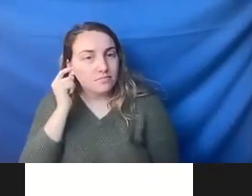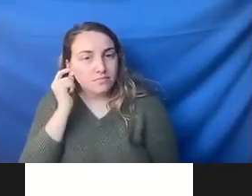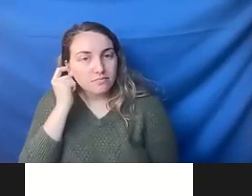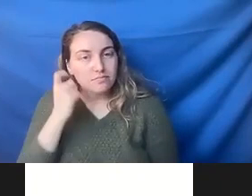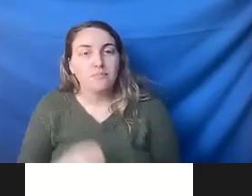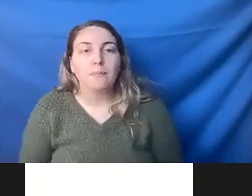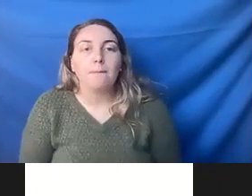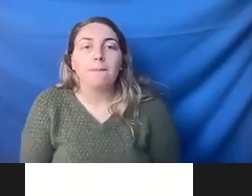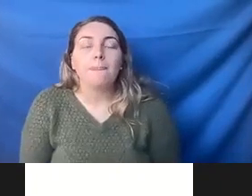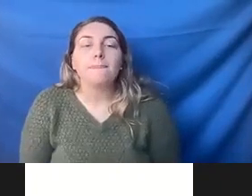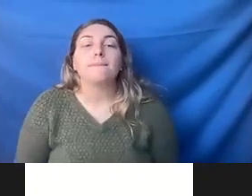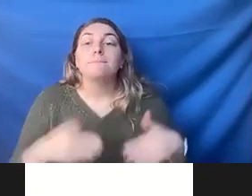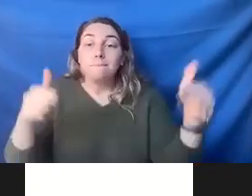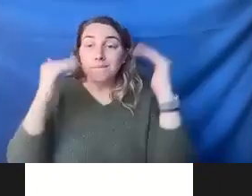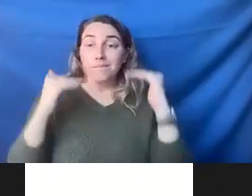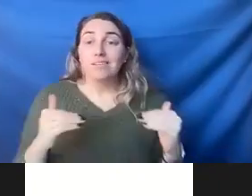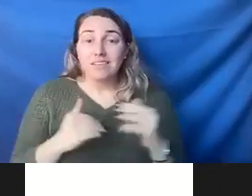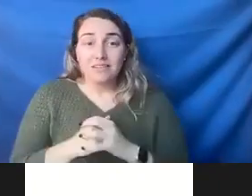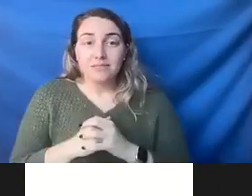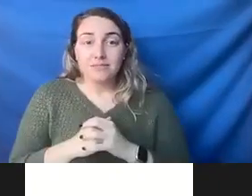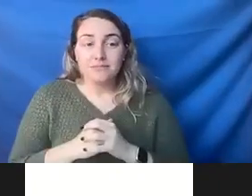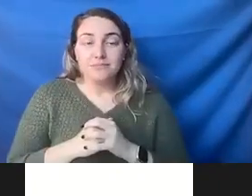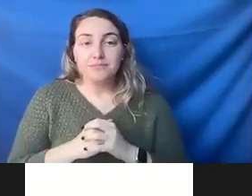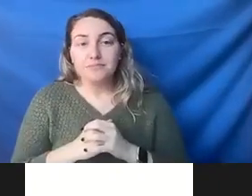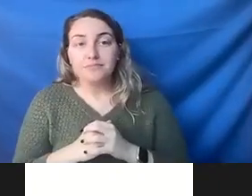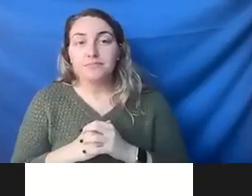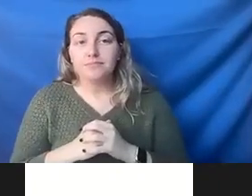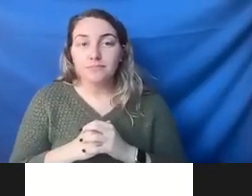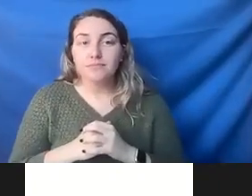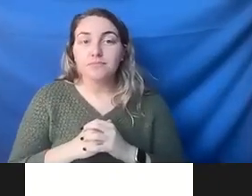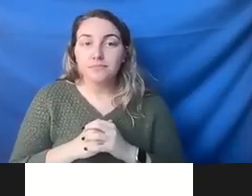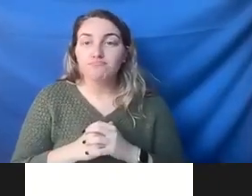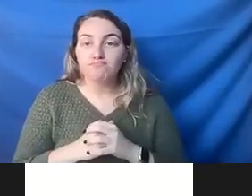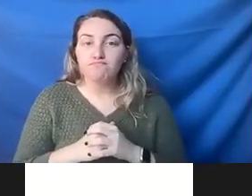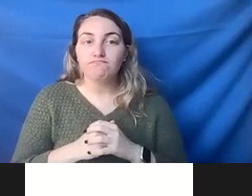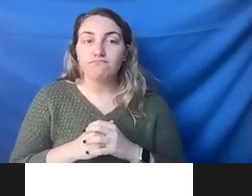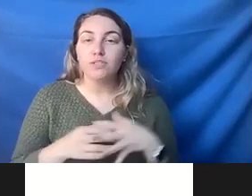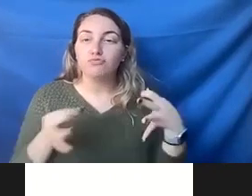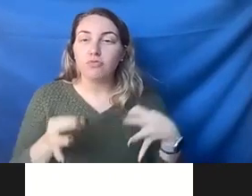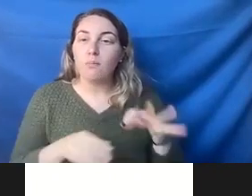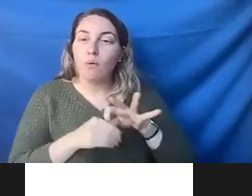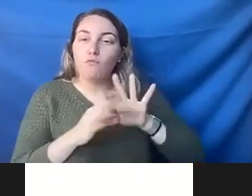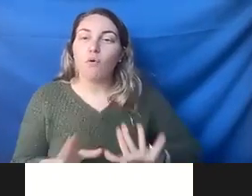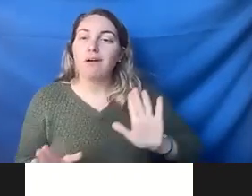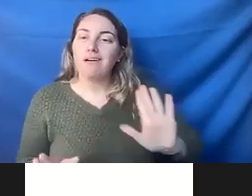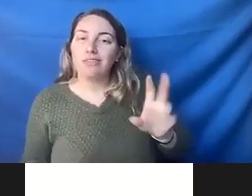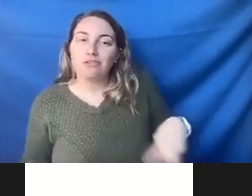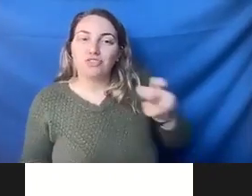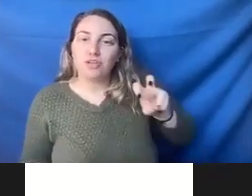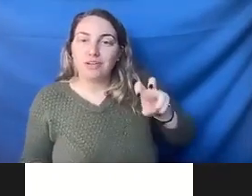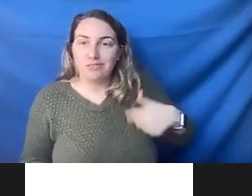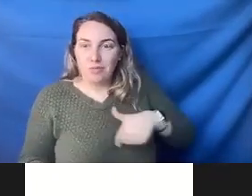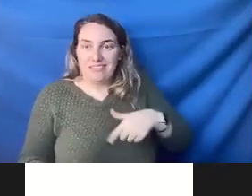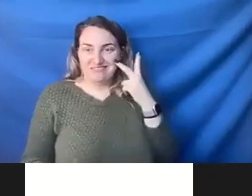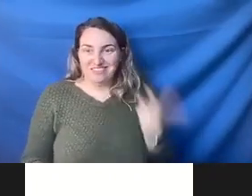Okay, so this next piece is just describing the voter journeys that we have encountered